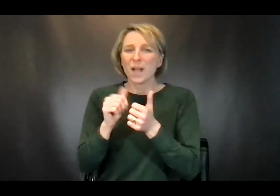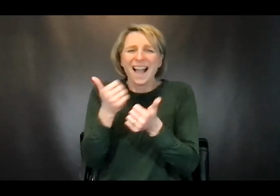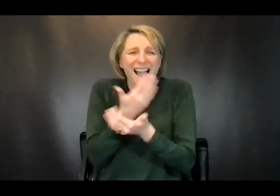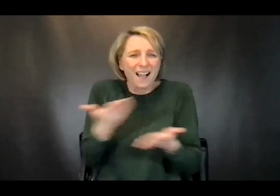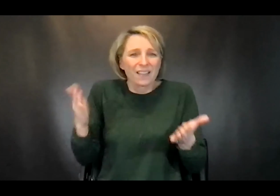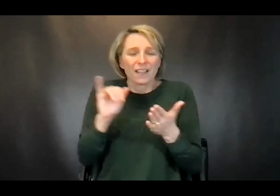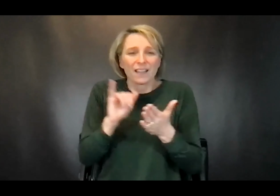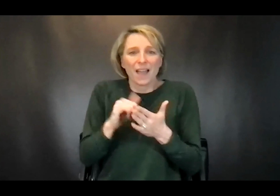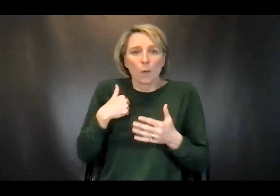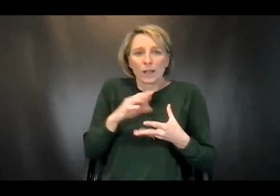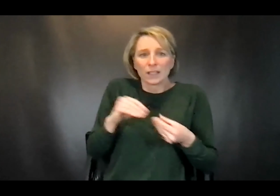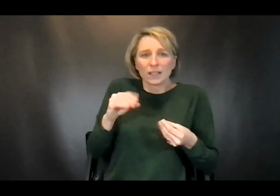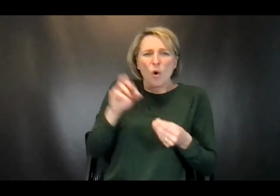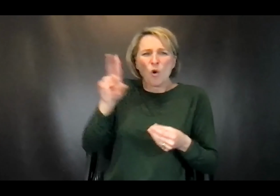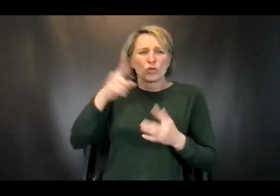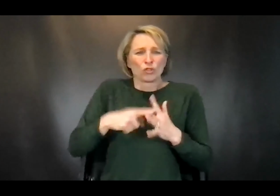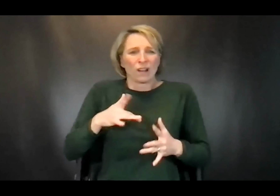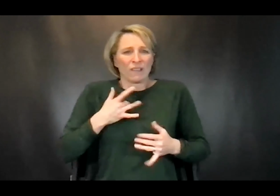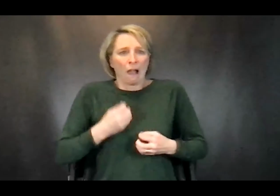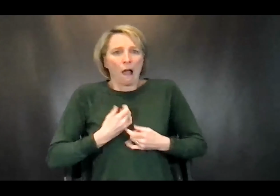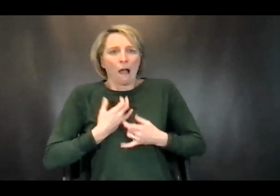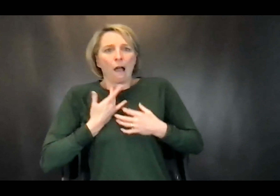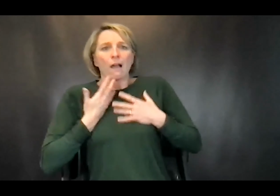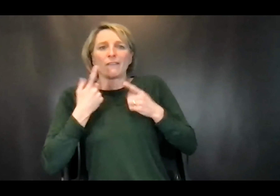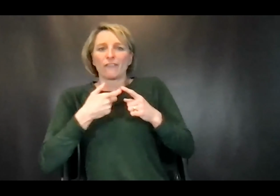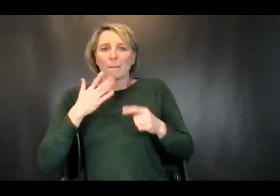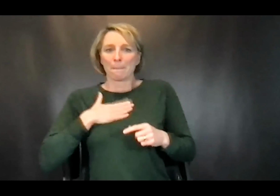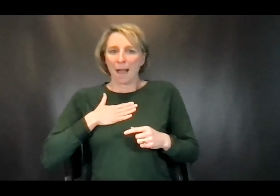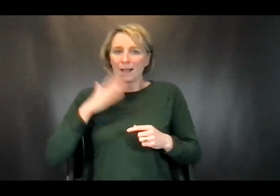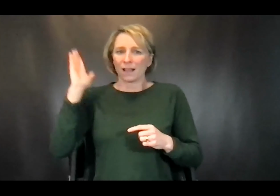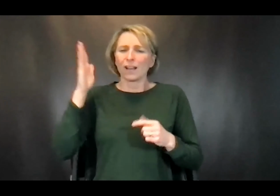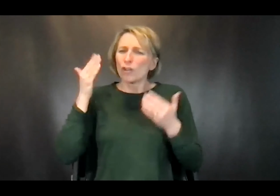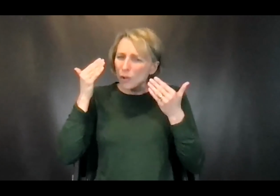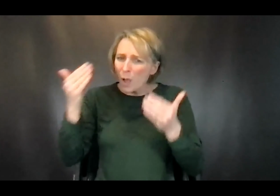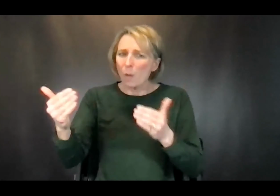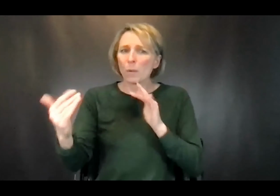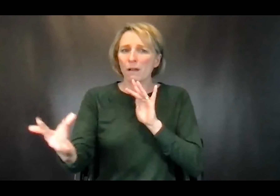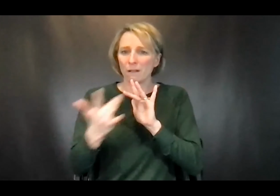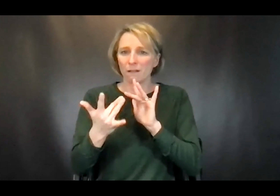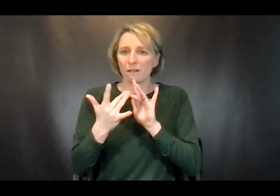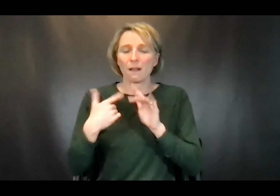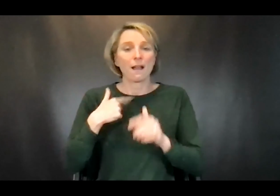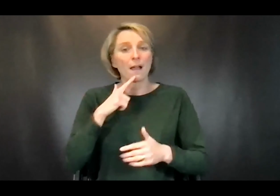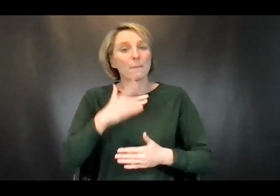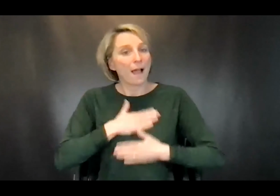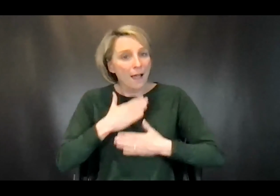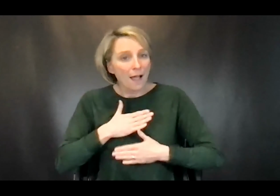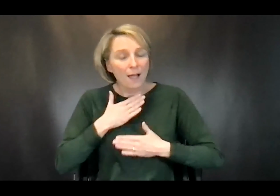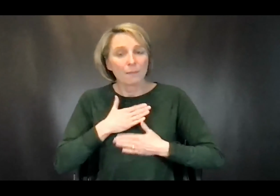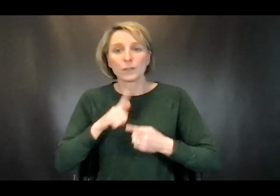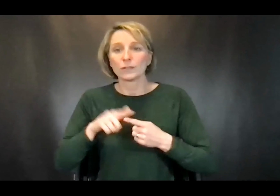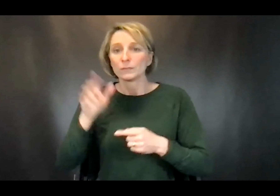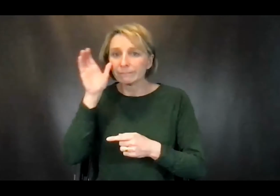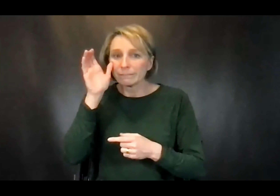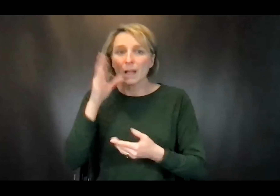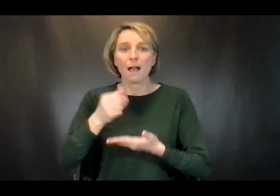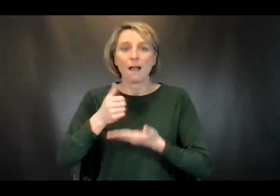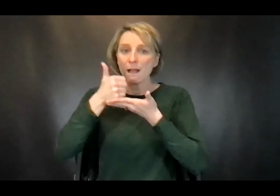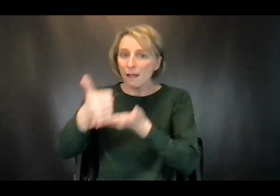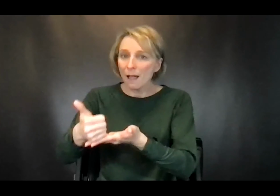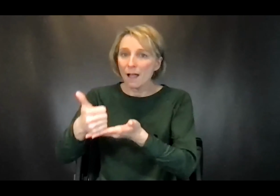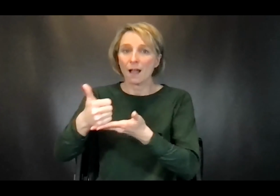that kind of kicks up for you, please reach out to me. I'm happy to listen. I'm happy to help. This is a resource from